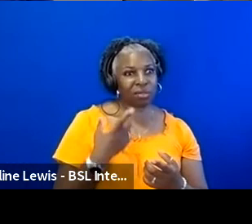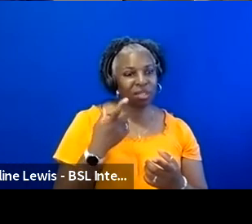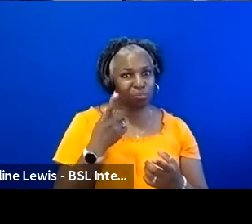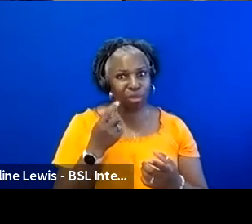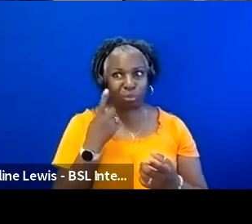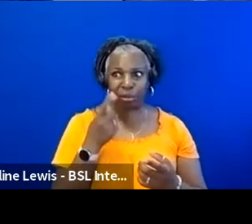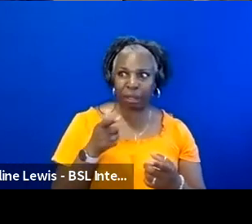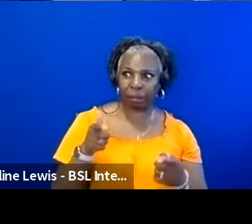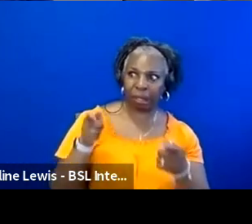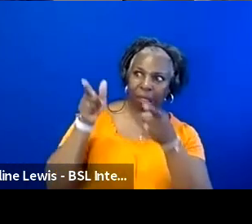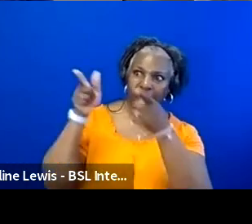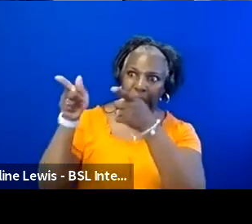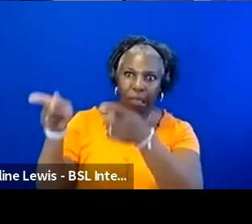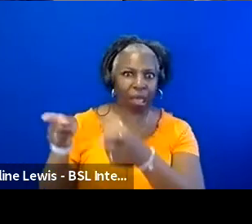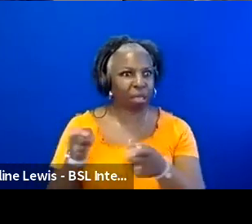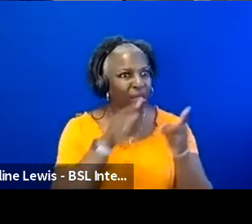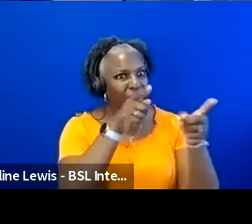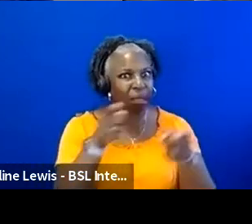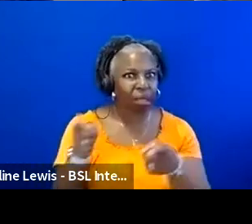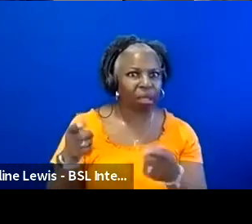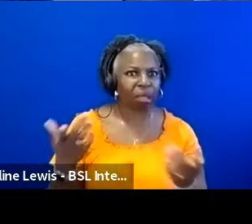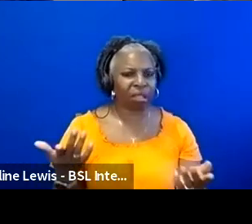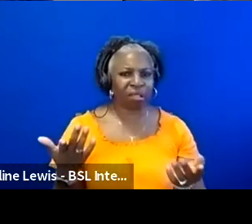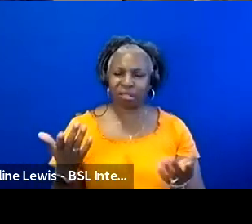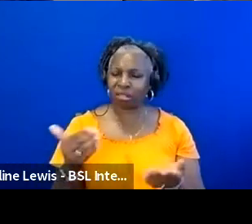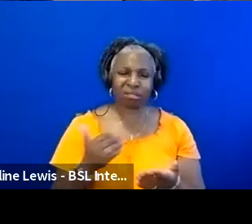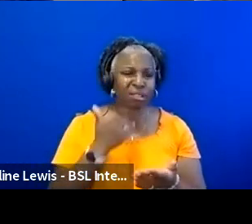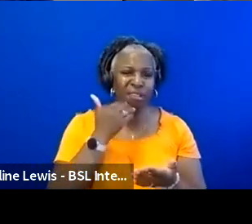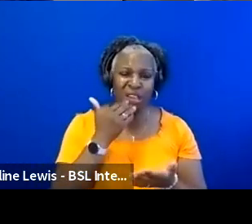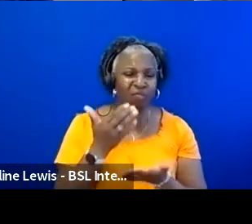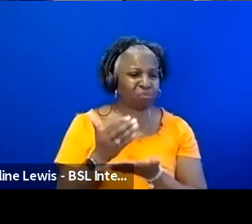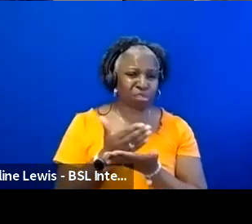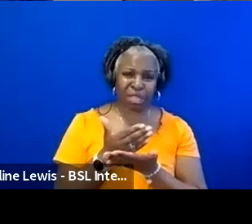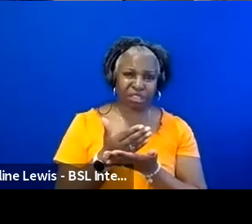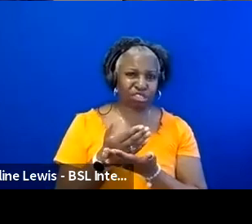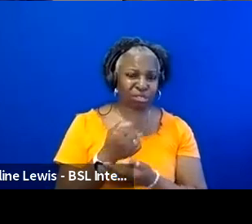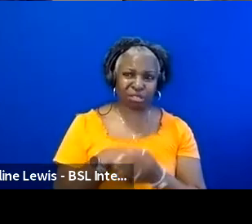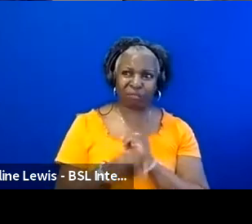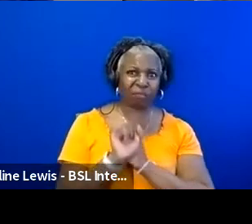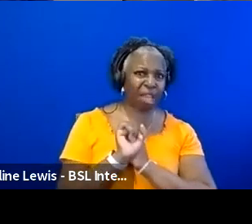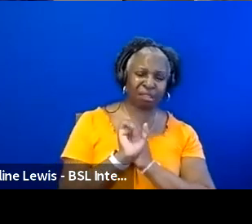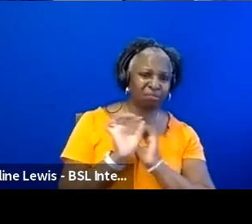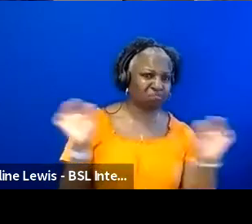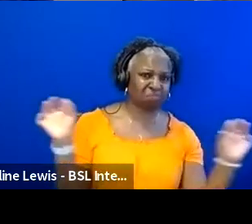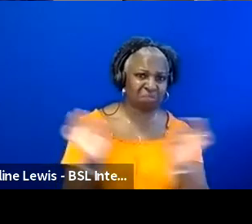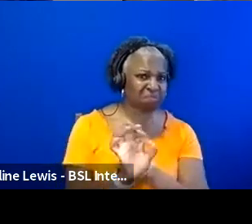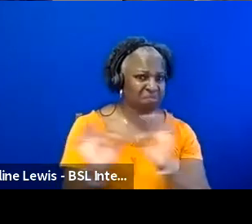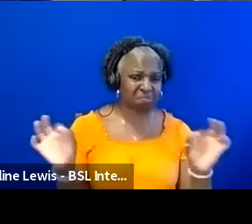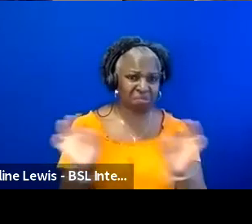are not enough protections, you know, for people when it comes to this kind of harassment. And also from the mental health perspective, having to